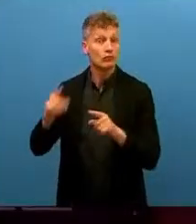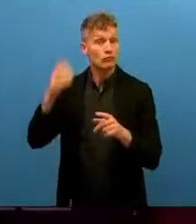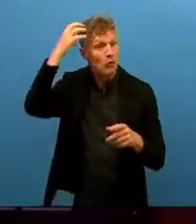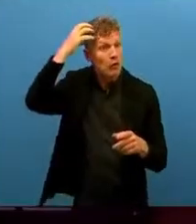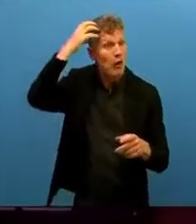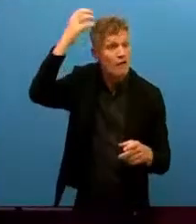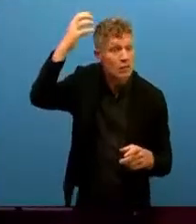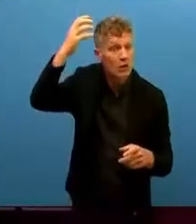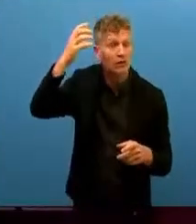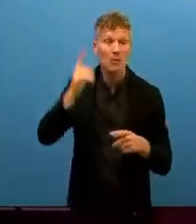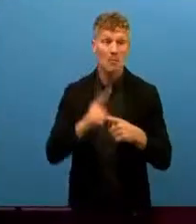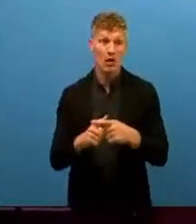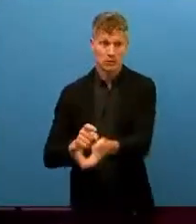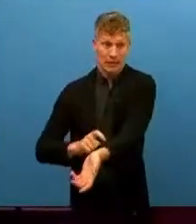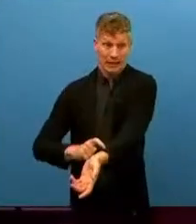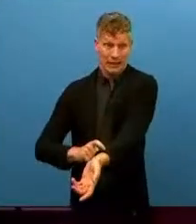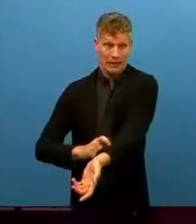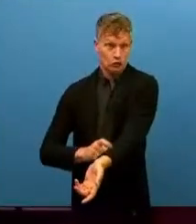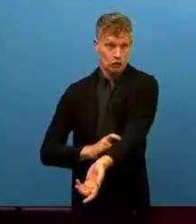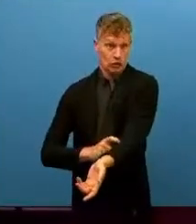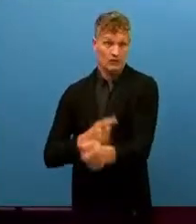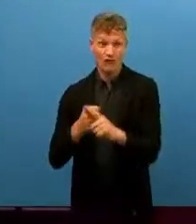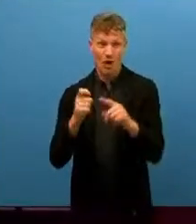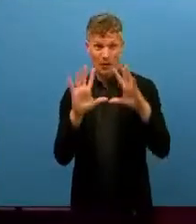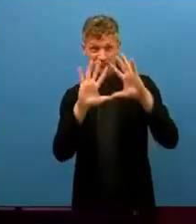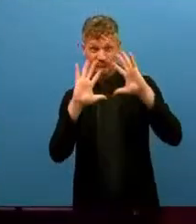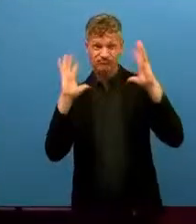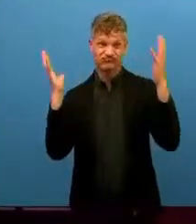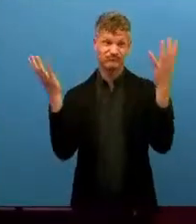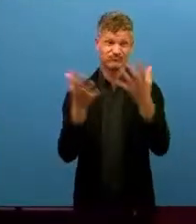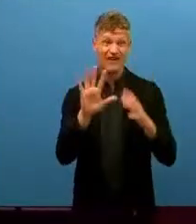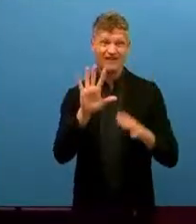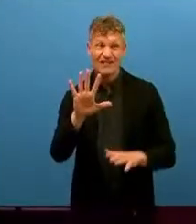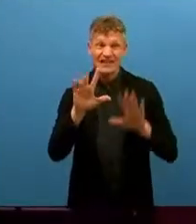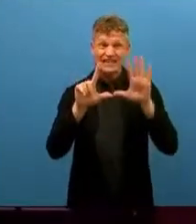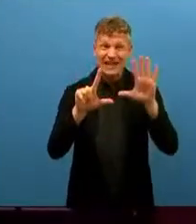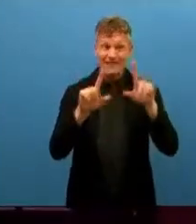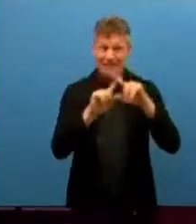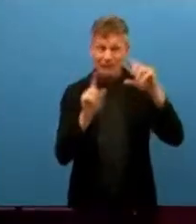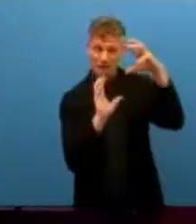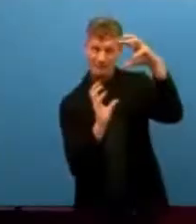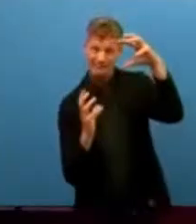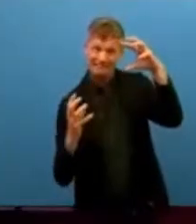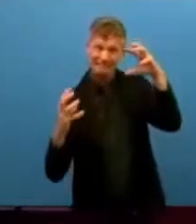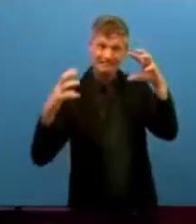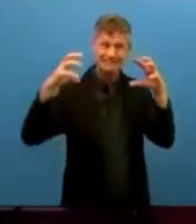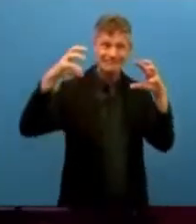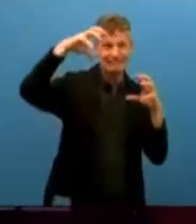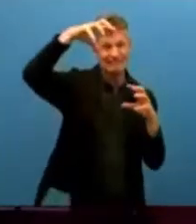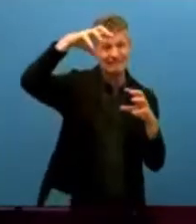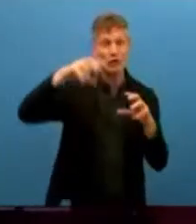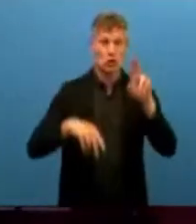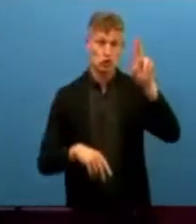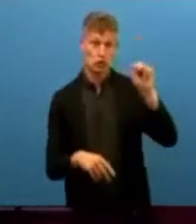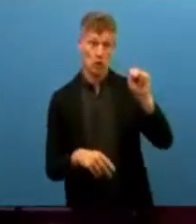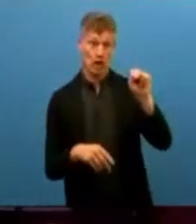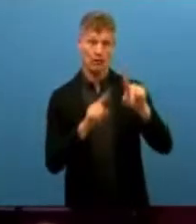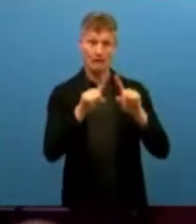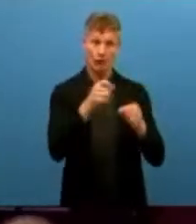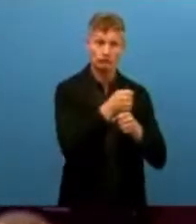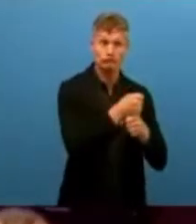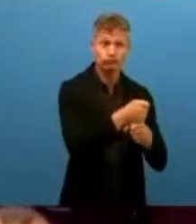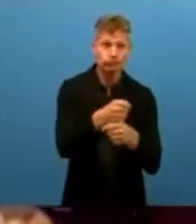7 sociocultural regions, UN agencies, as well as civil society